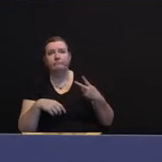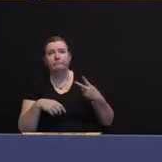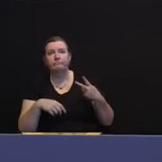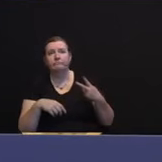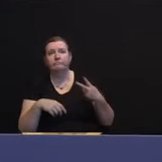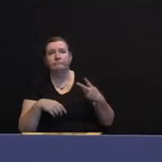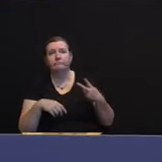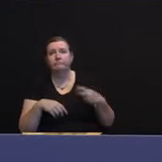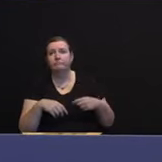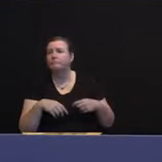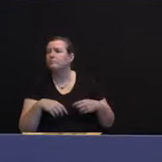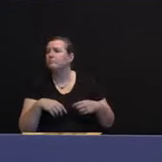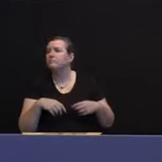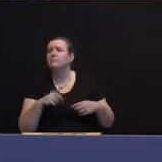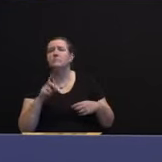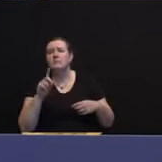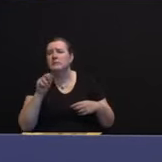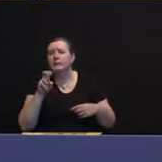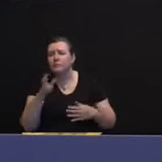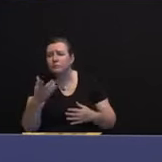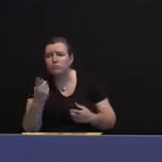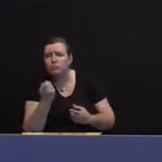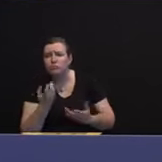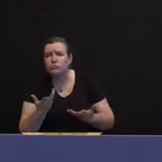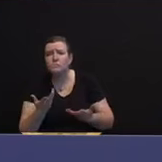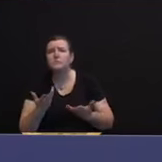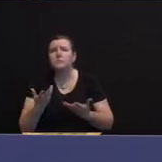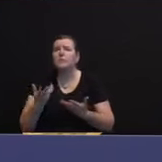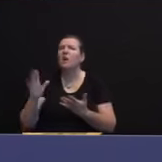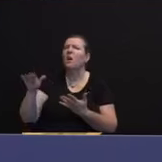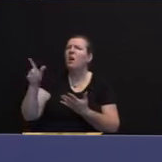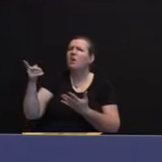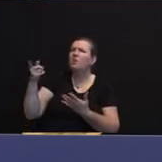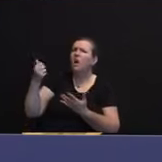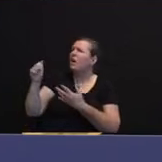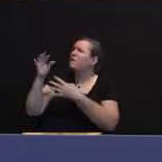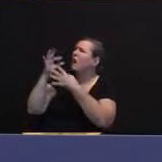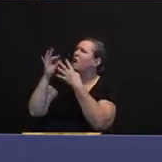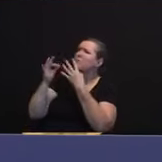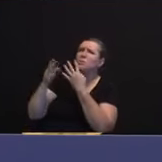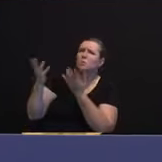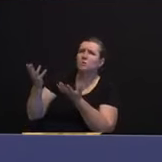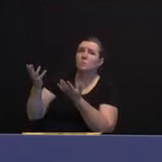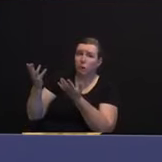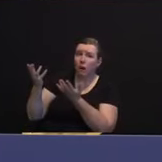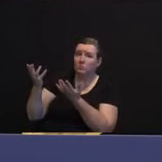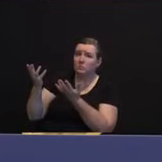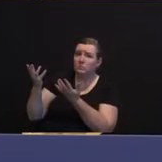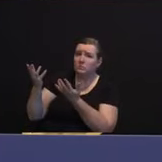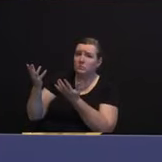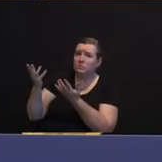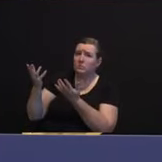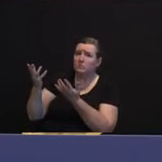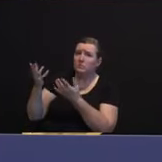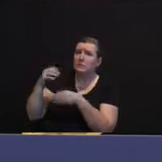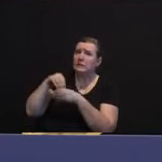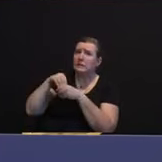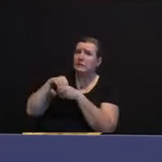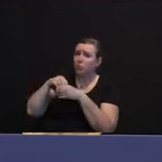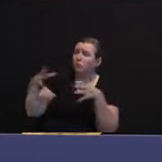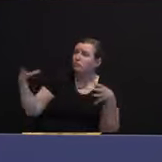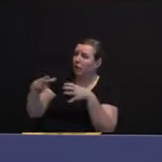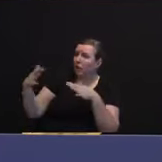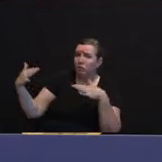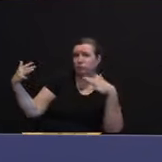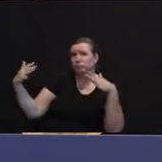the idea of lowering the limits for indoor gatherings, but can you just give us a little sense about, what your